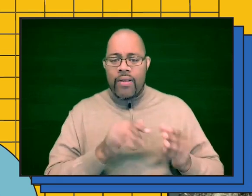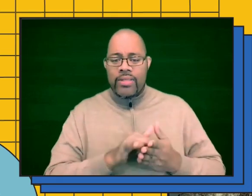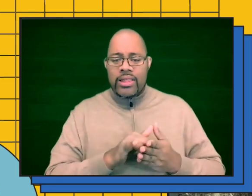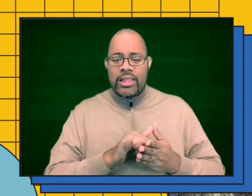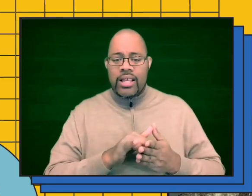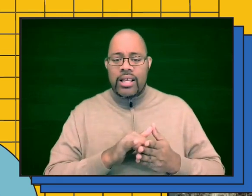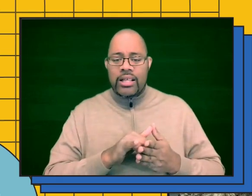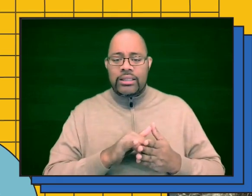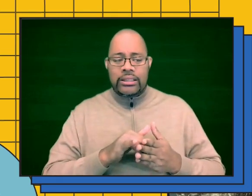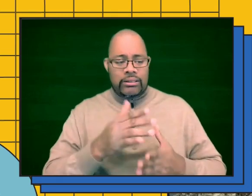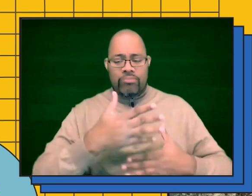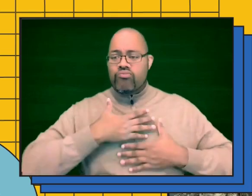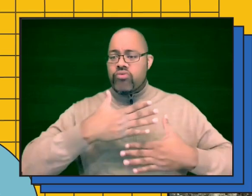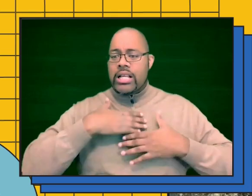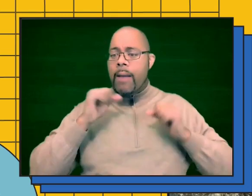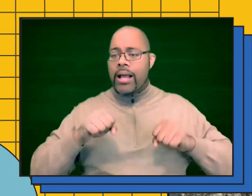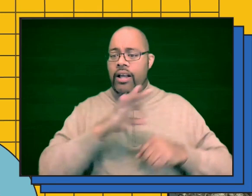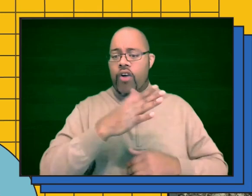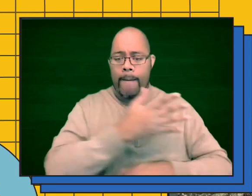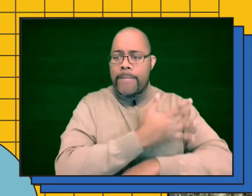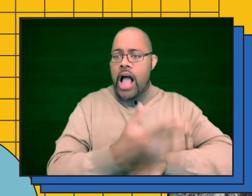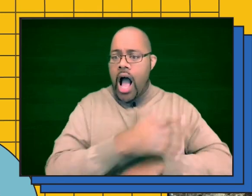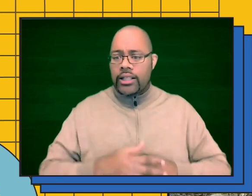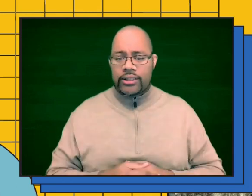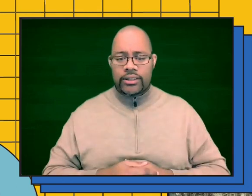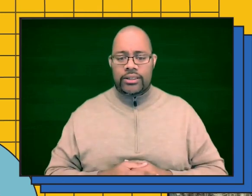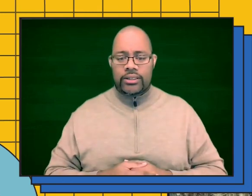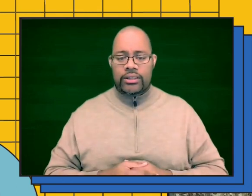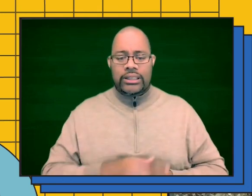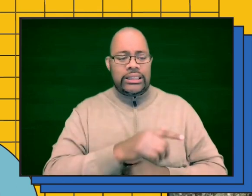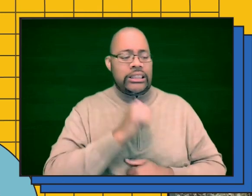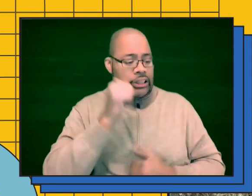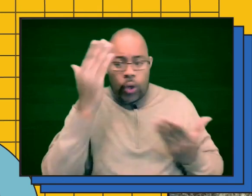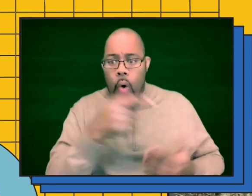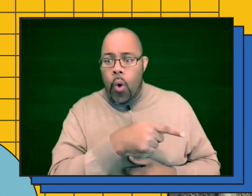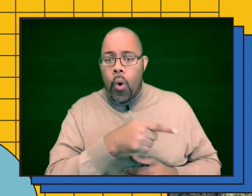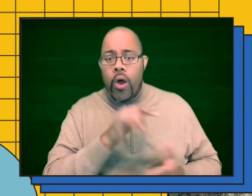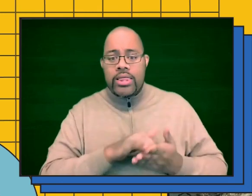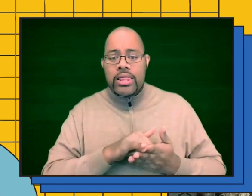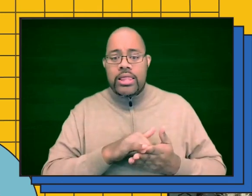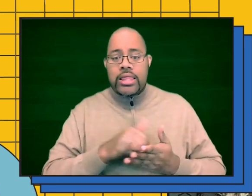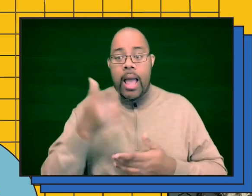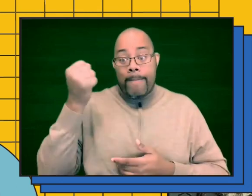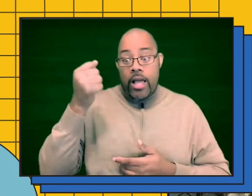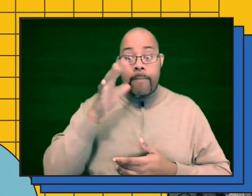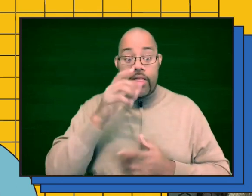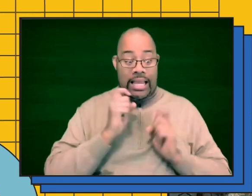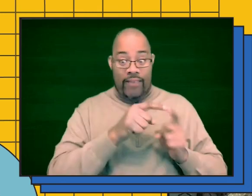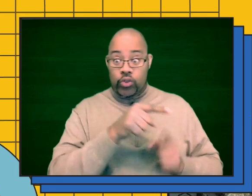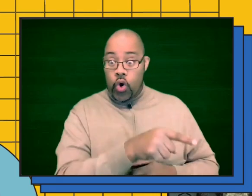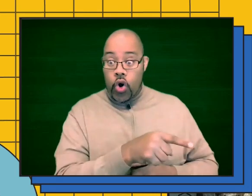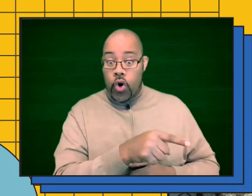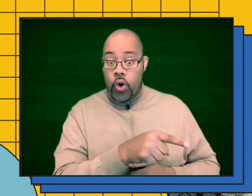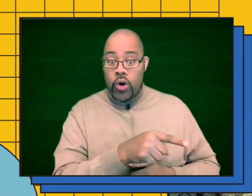about the great oxygenating capacity of her blood. She doesn't know that the milk her